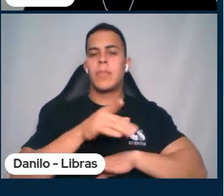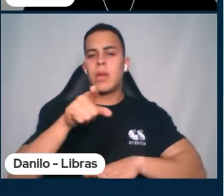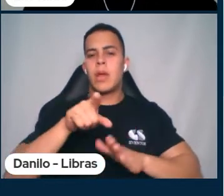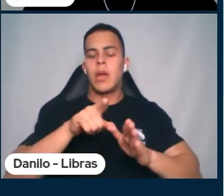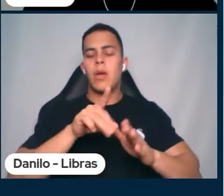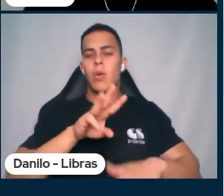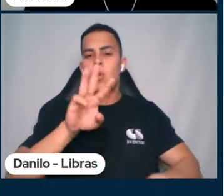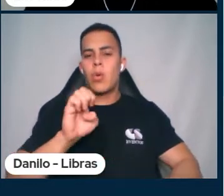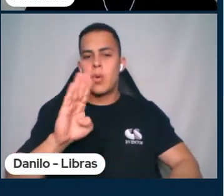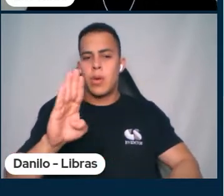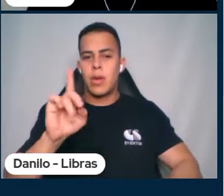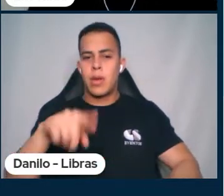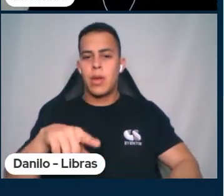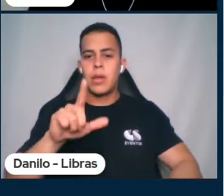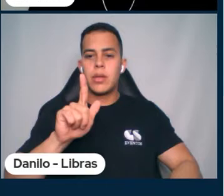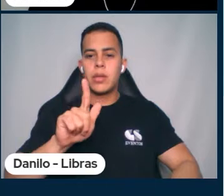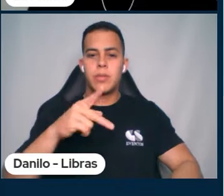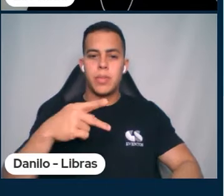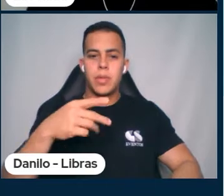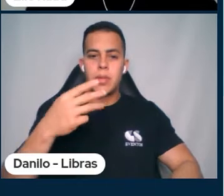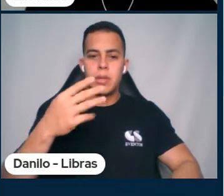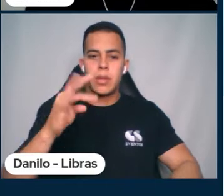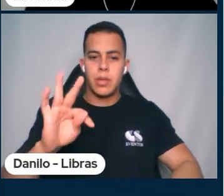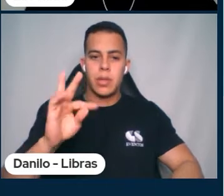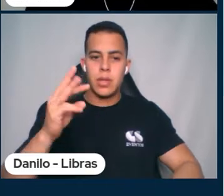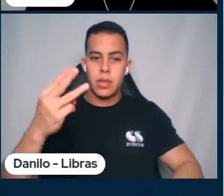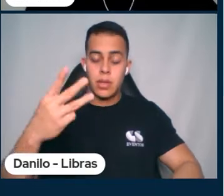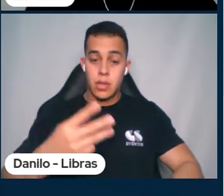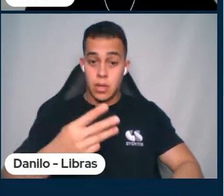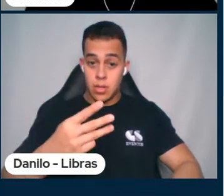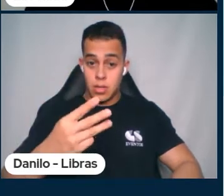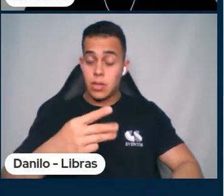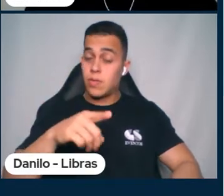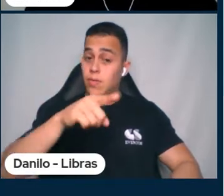about search. We're using Google search.